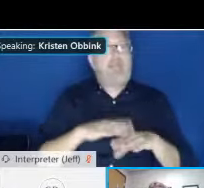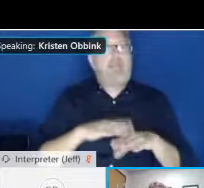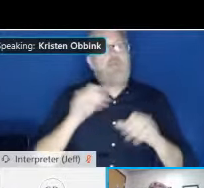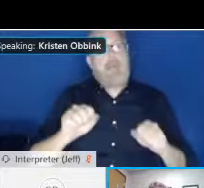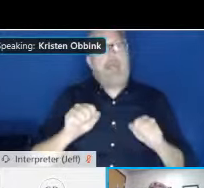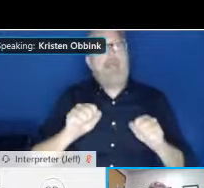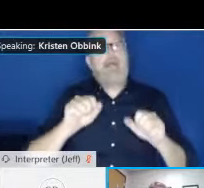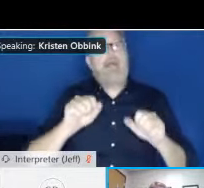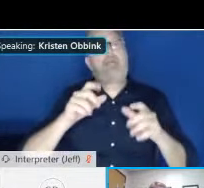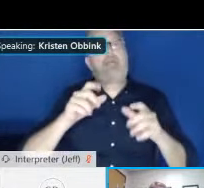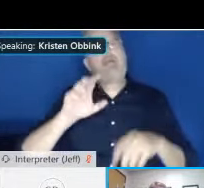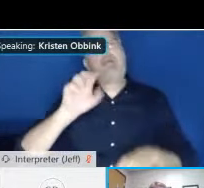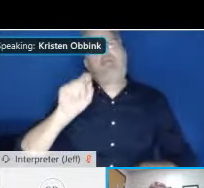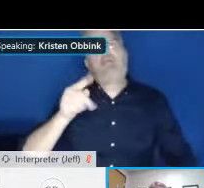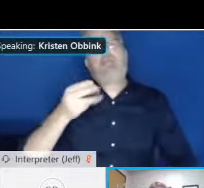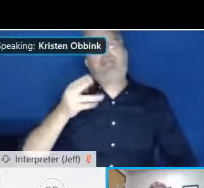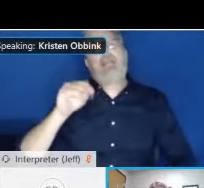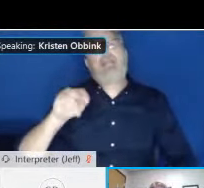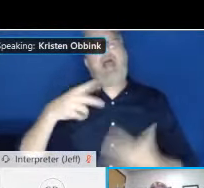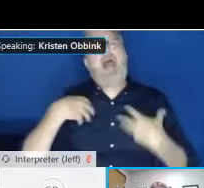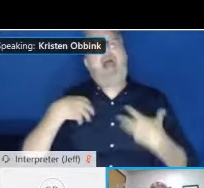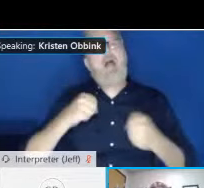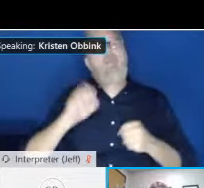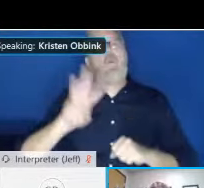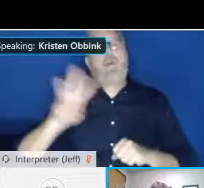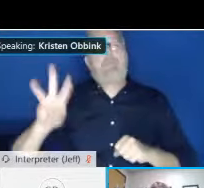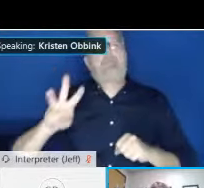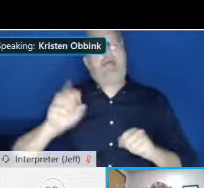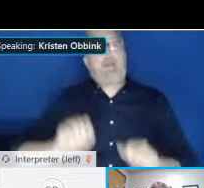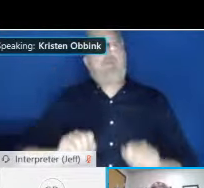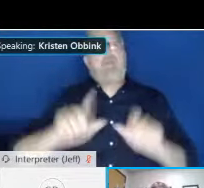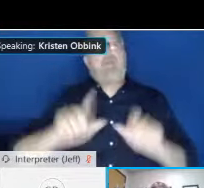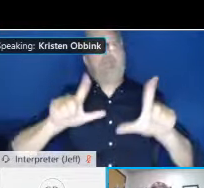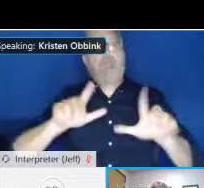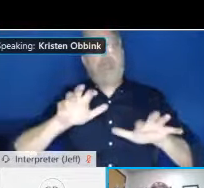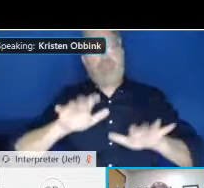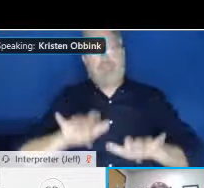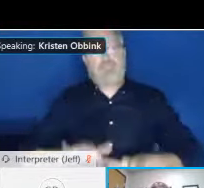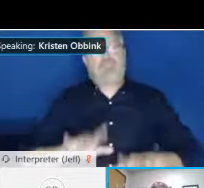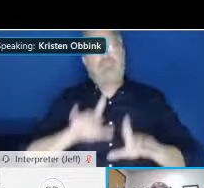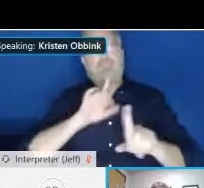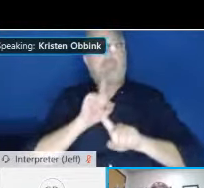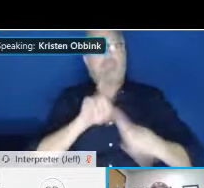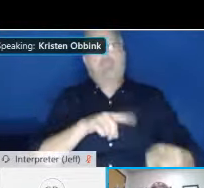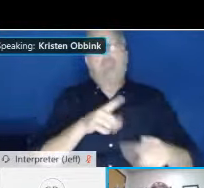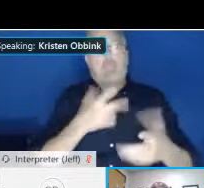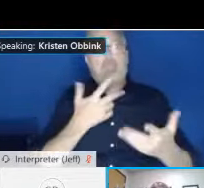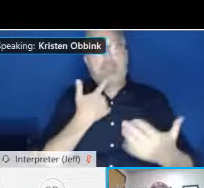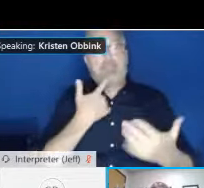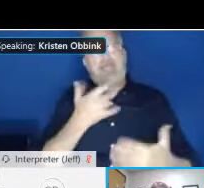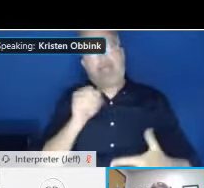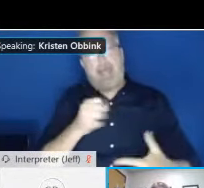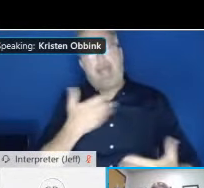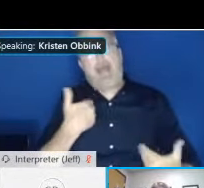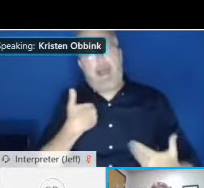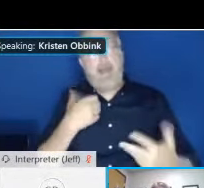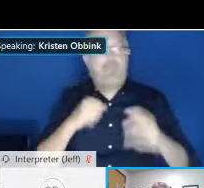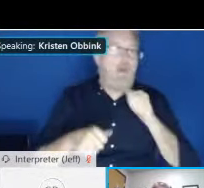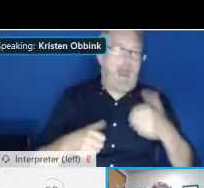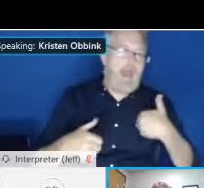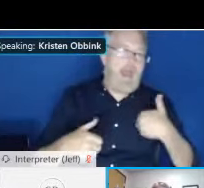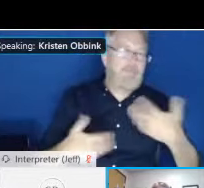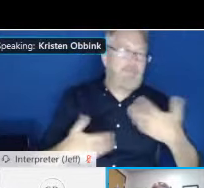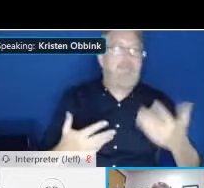TLIN Student Health Center website. We're also working to put that up in more places so that it's more visible for individuals to